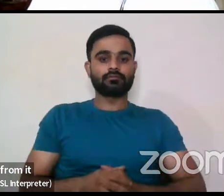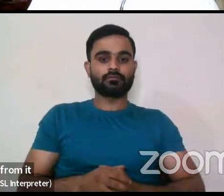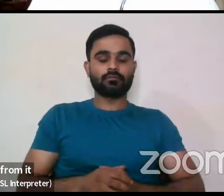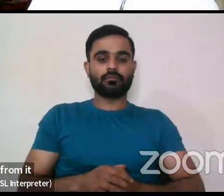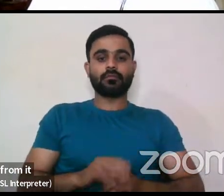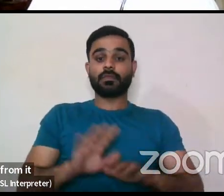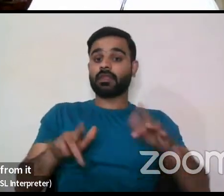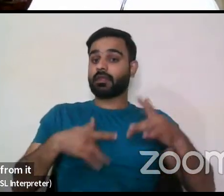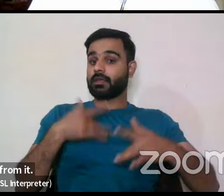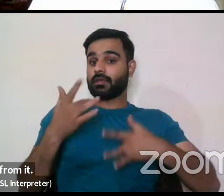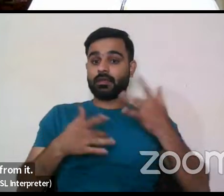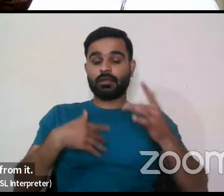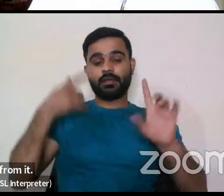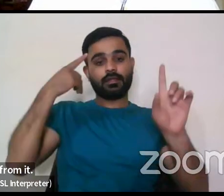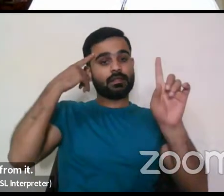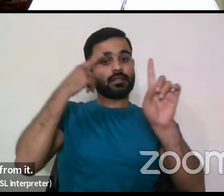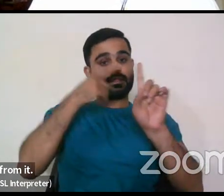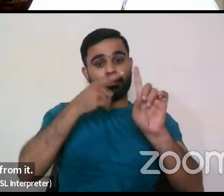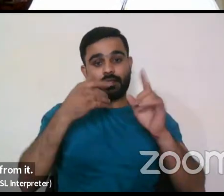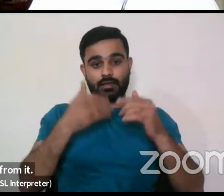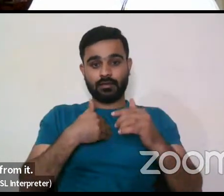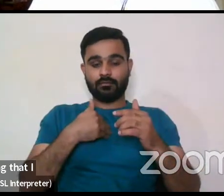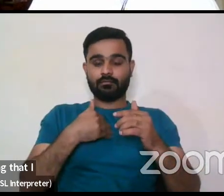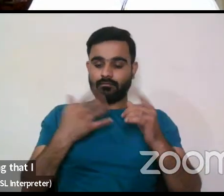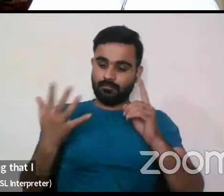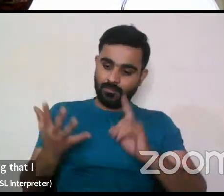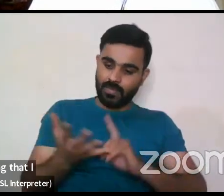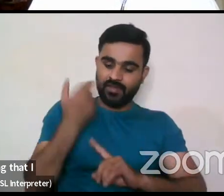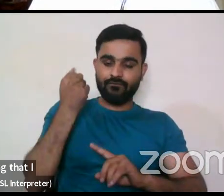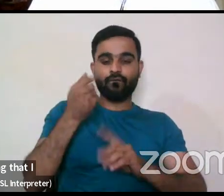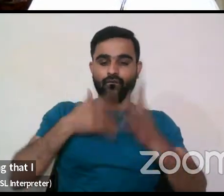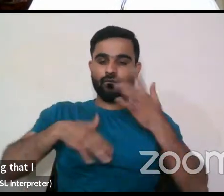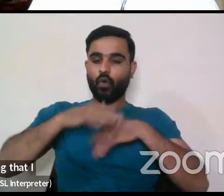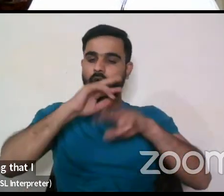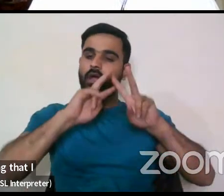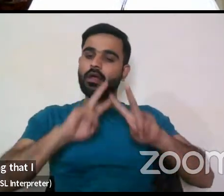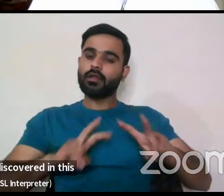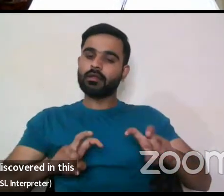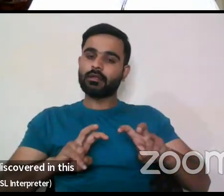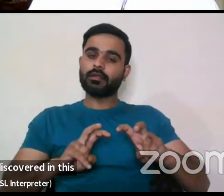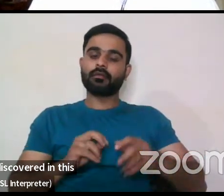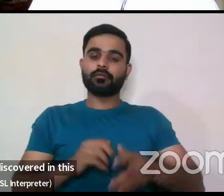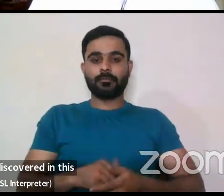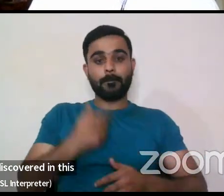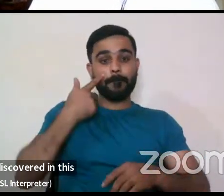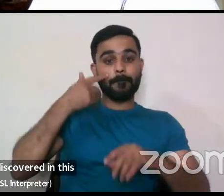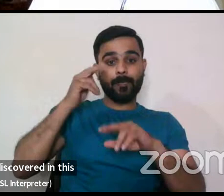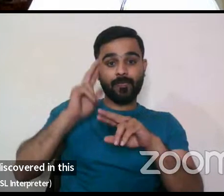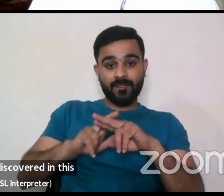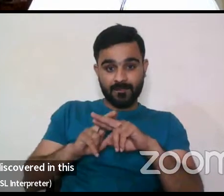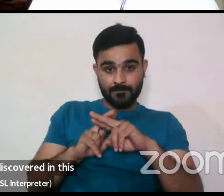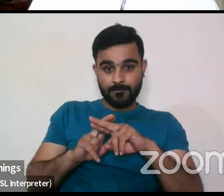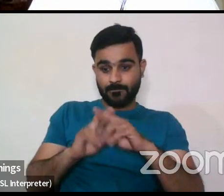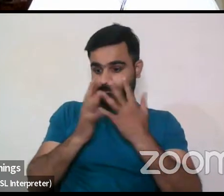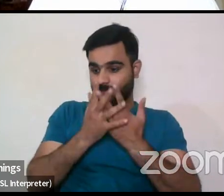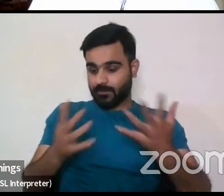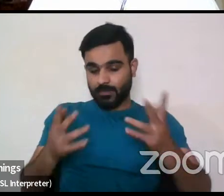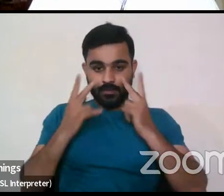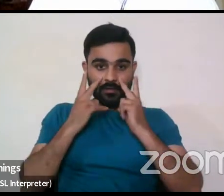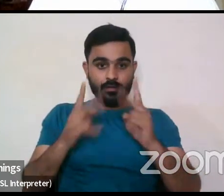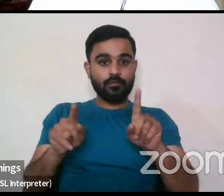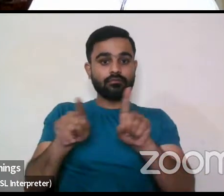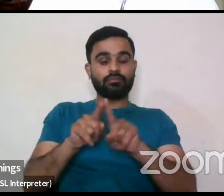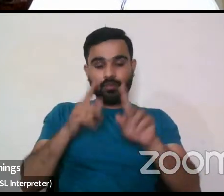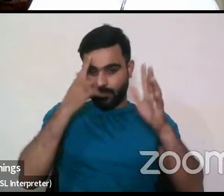most interesting thing that I discovered in this analysis was that even if things don't look like they're going